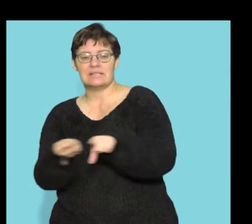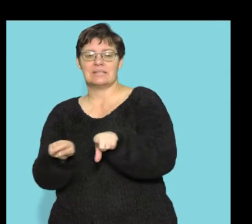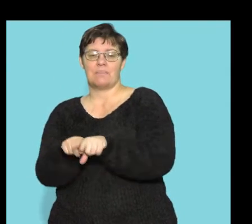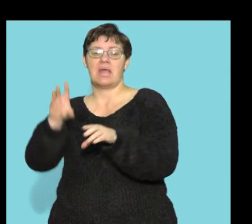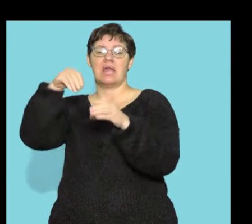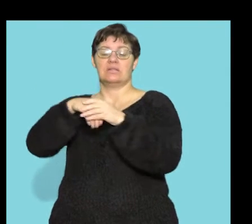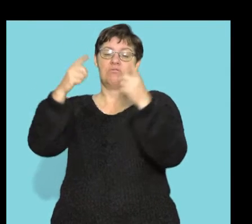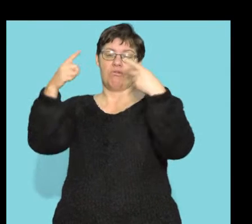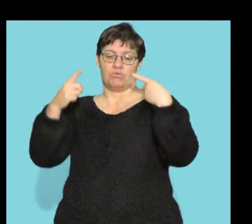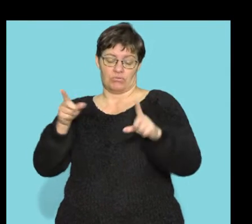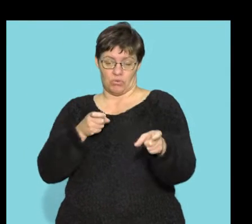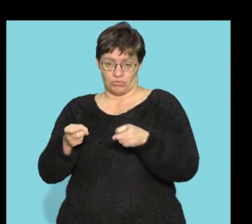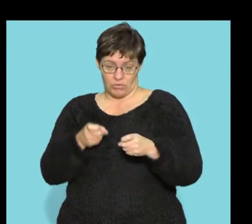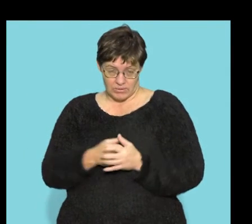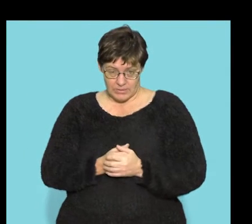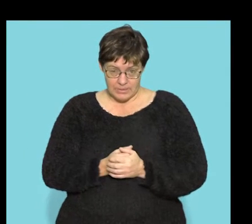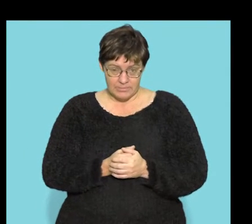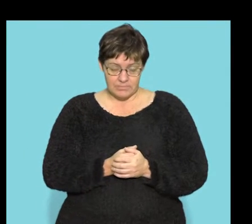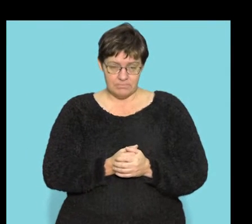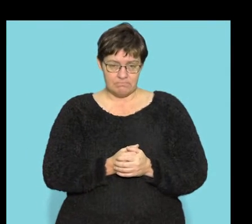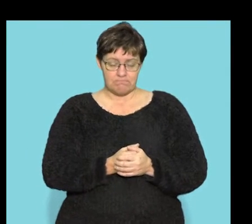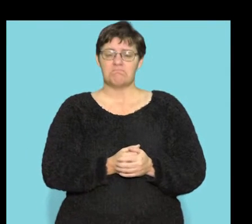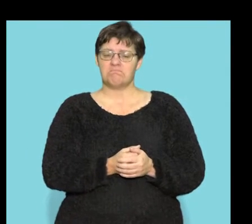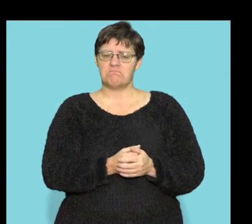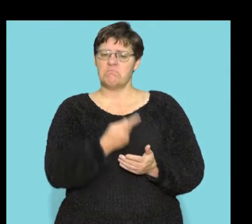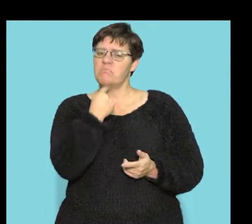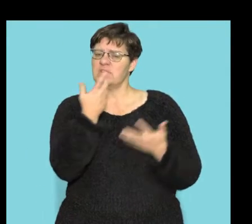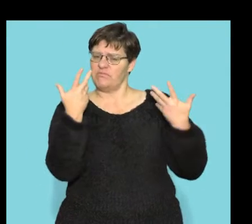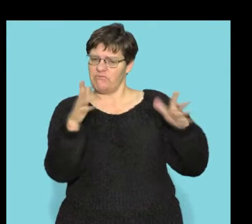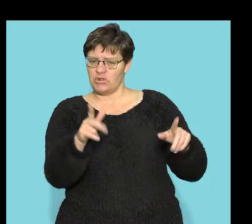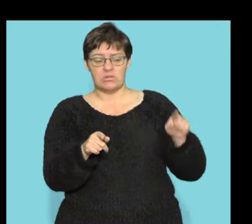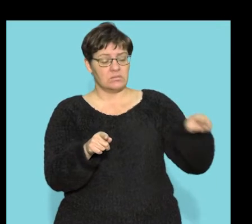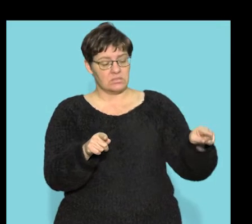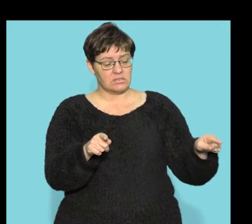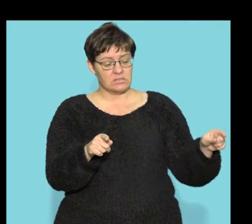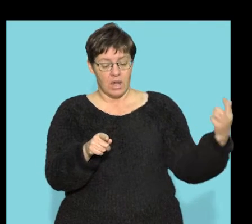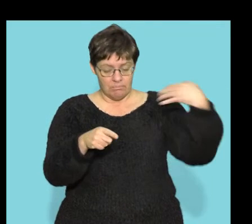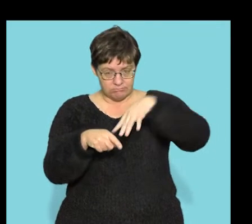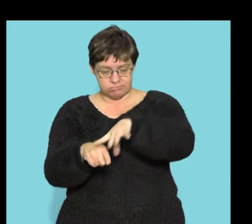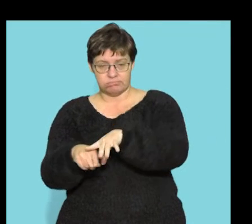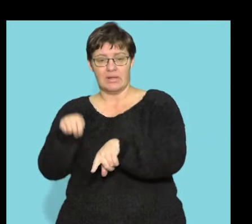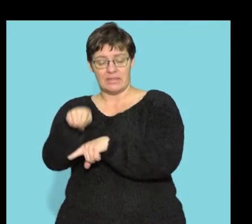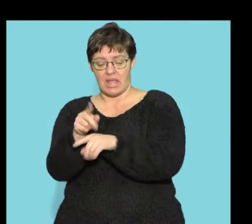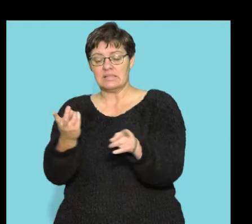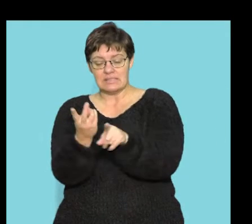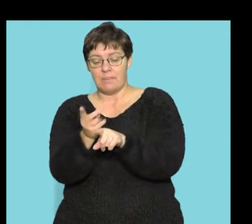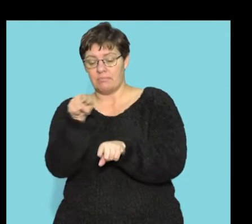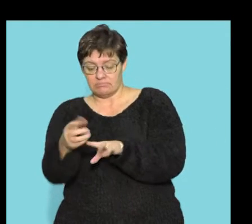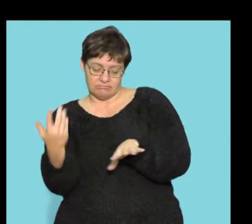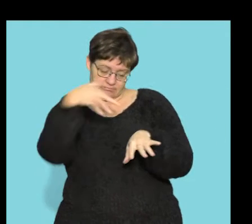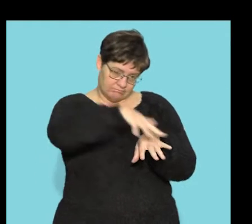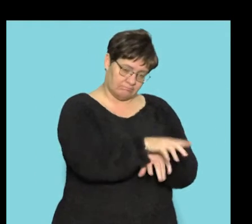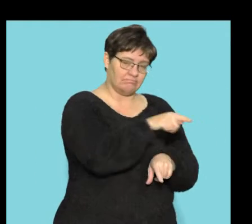as internal auditing and control. We did say there could be integration with regards to